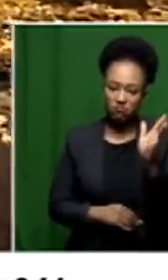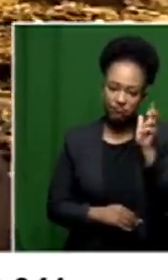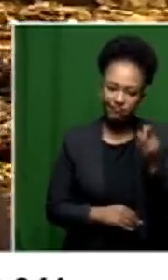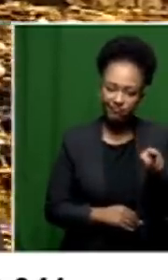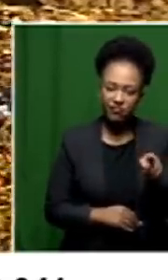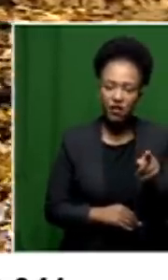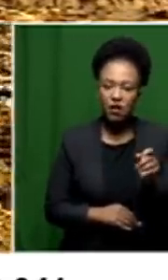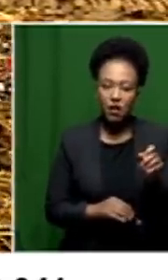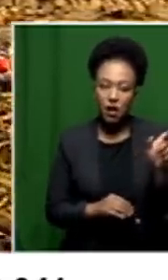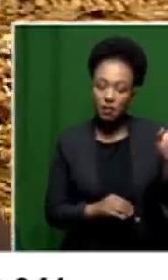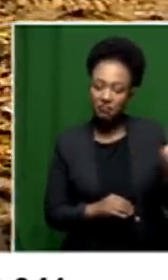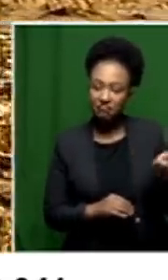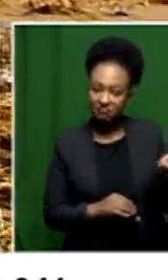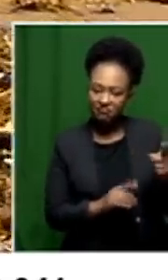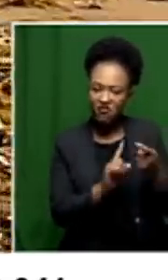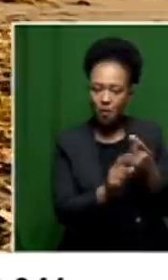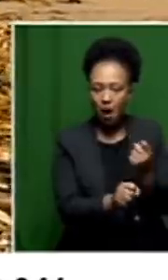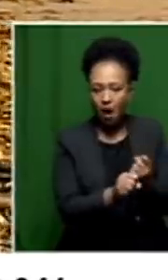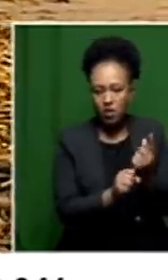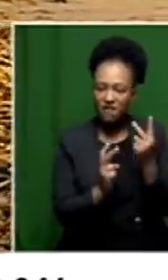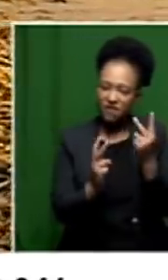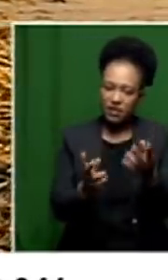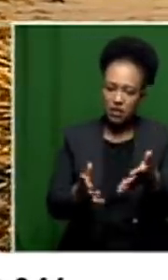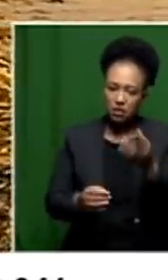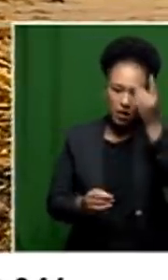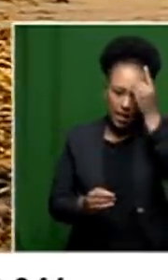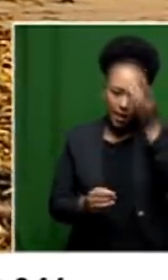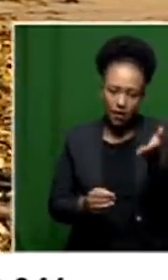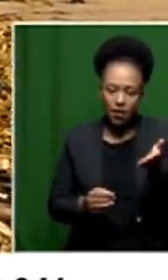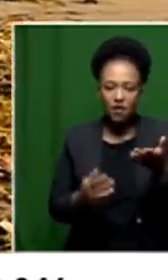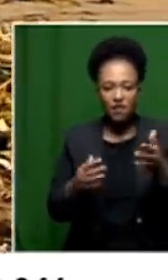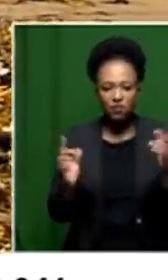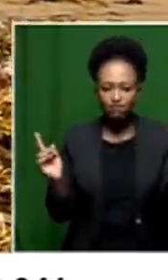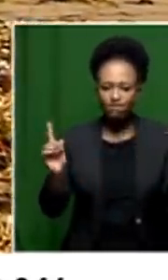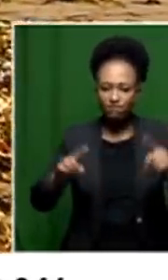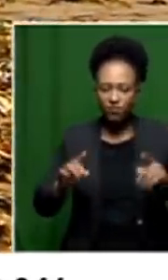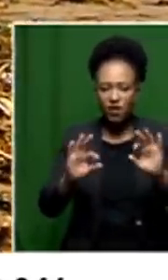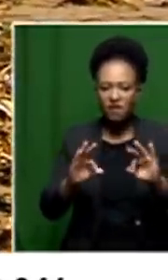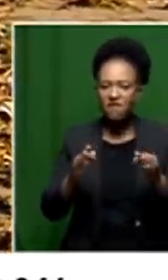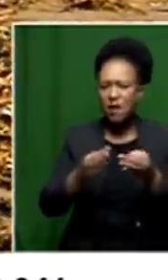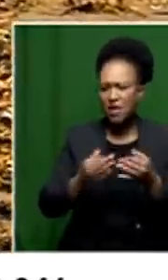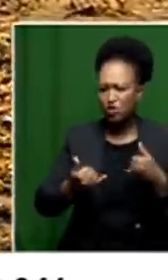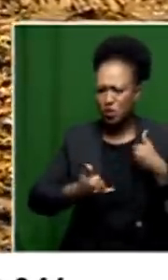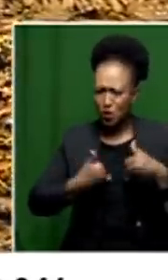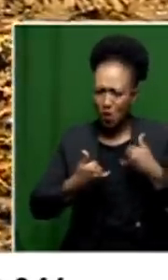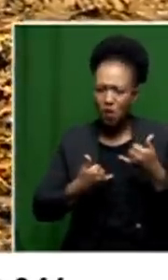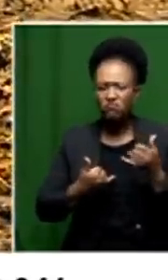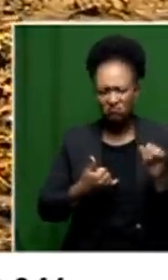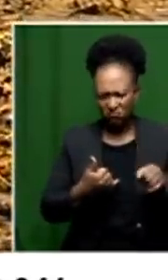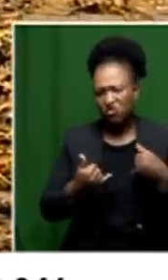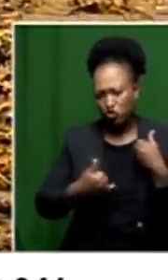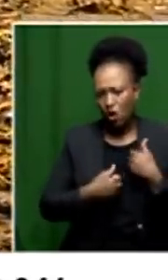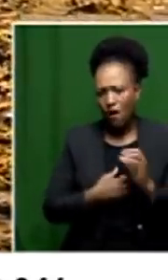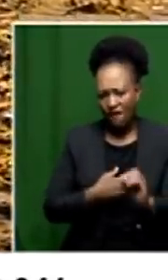A holiday maker from Gauteng saying that she came here with her family to have a good time. She's having a good time